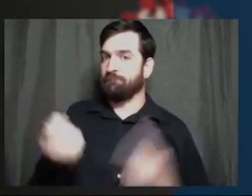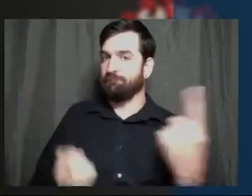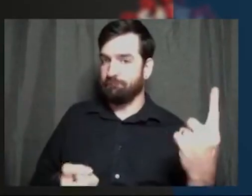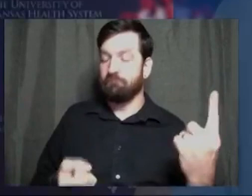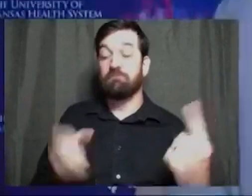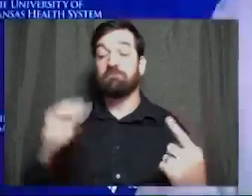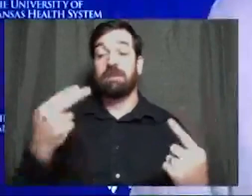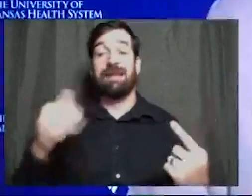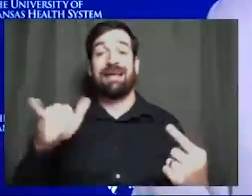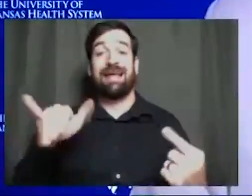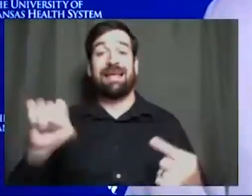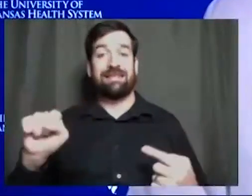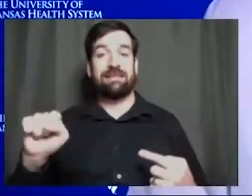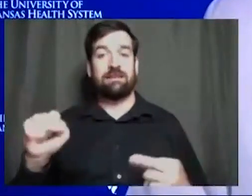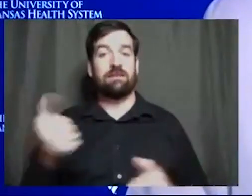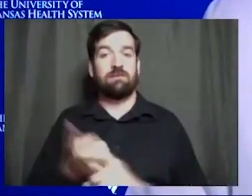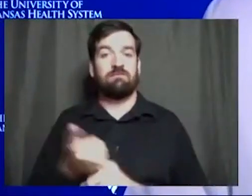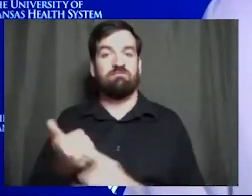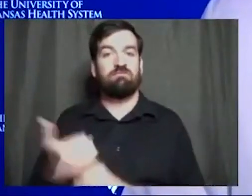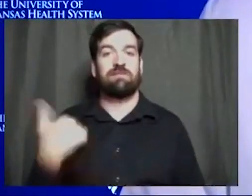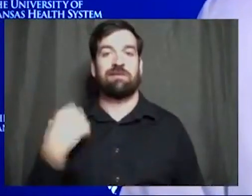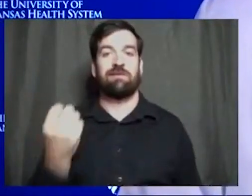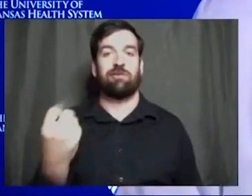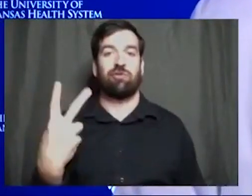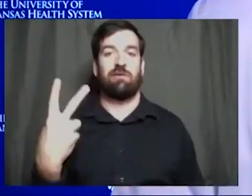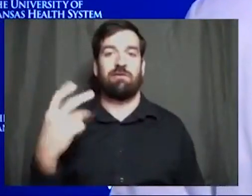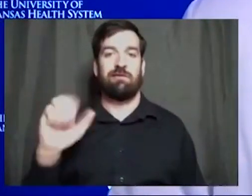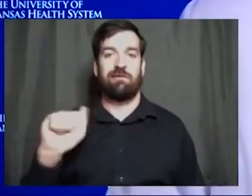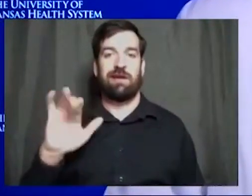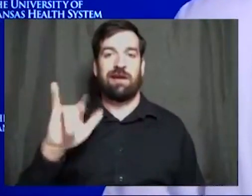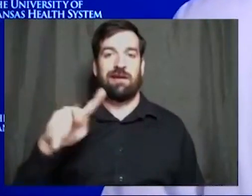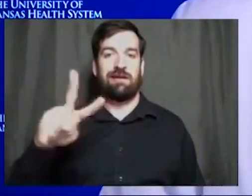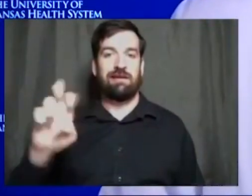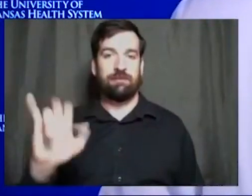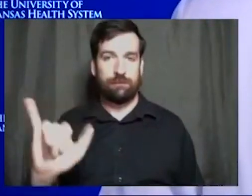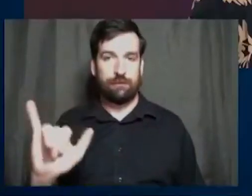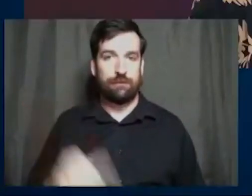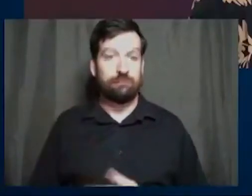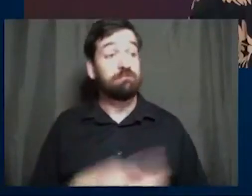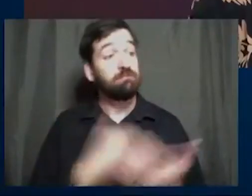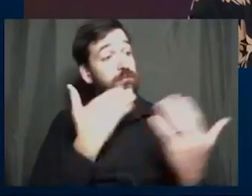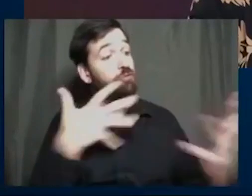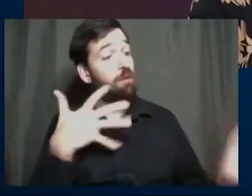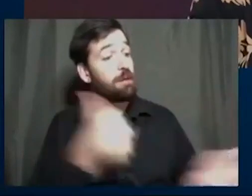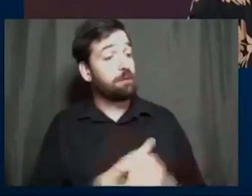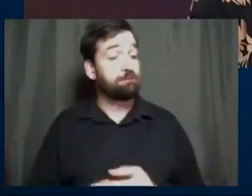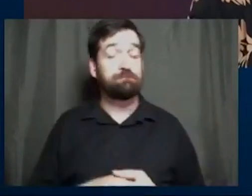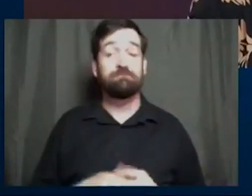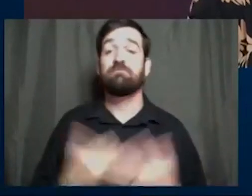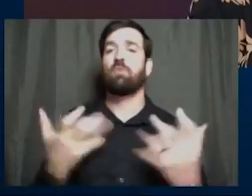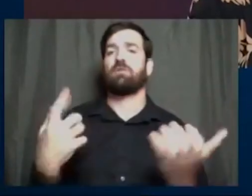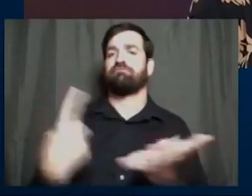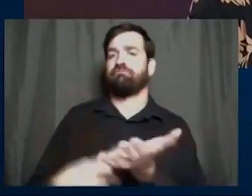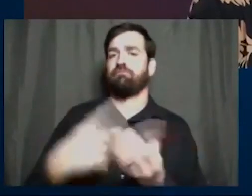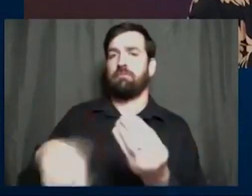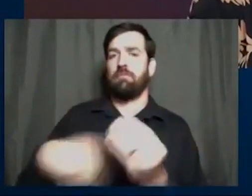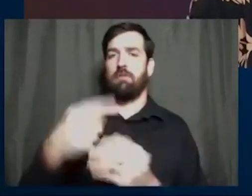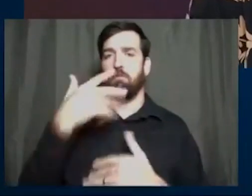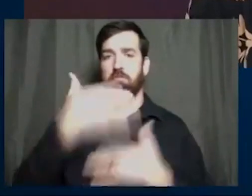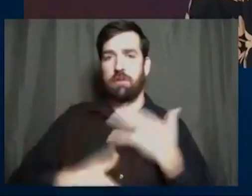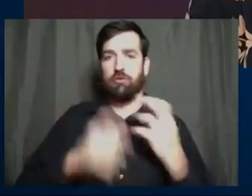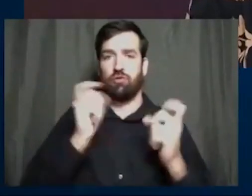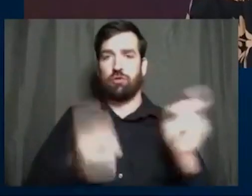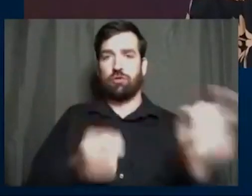as well. So their numbers are holding steady also. Okay, thanks for your update. Okay, we want to talk about blood donations this morning first before we get to